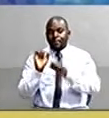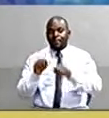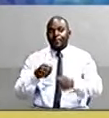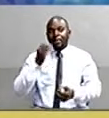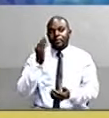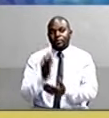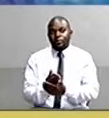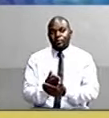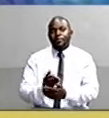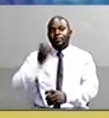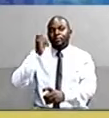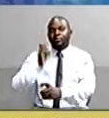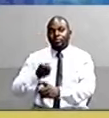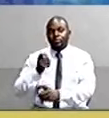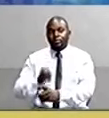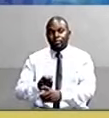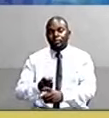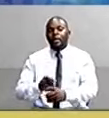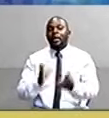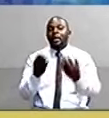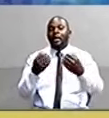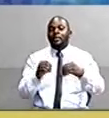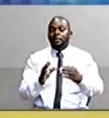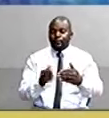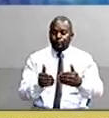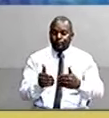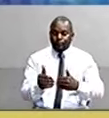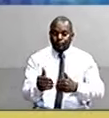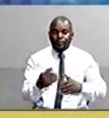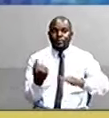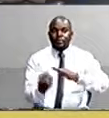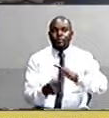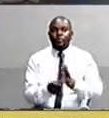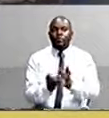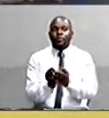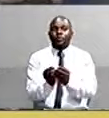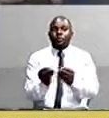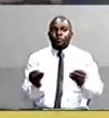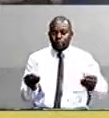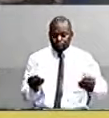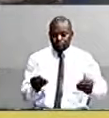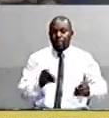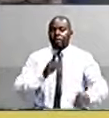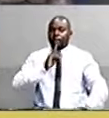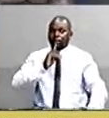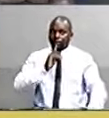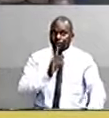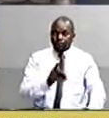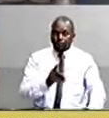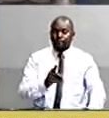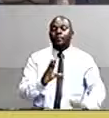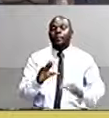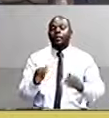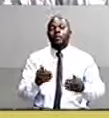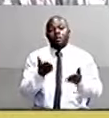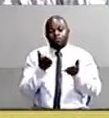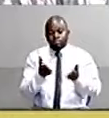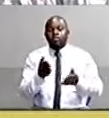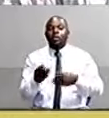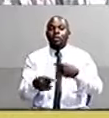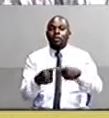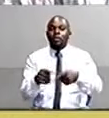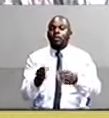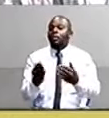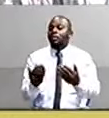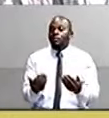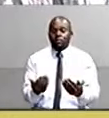the mining activities until the situation is resolved. The earlier directive may still stand, but